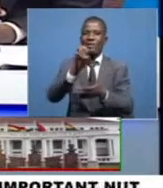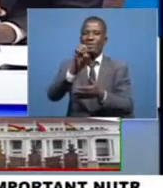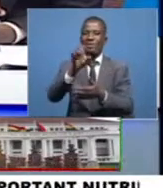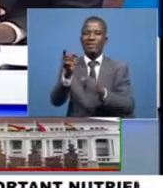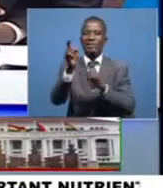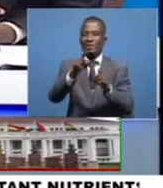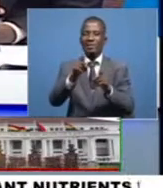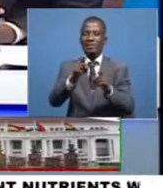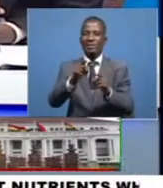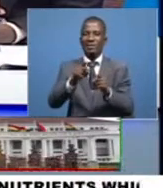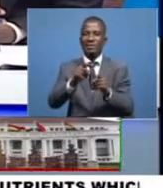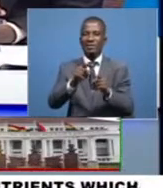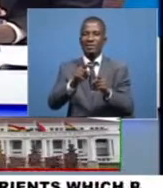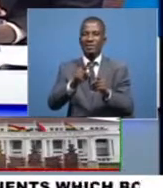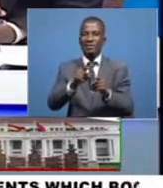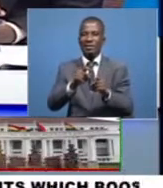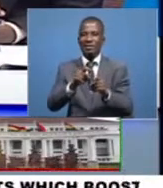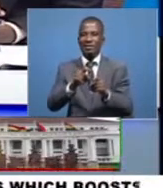their